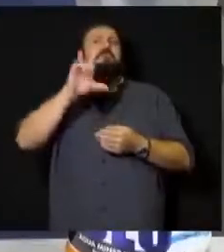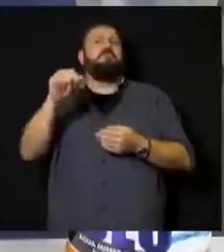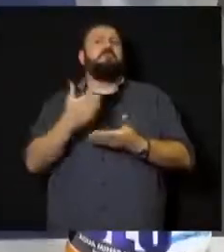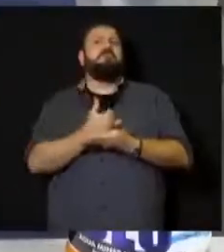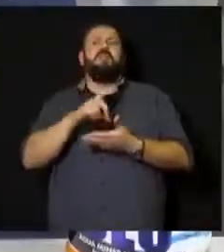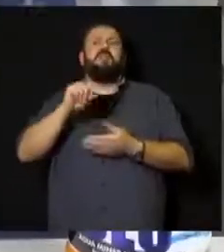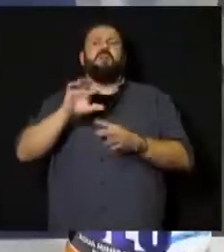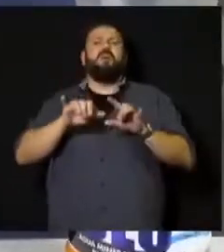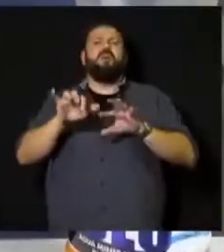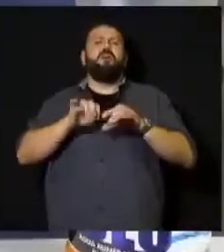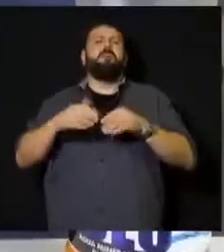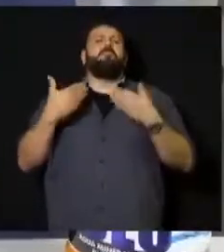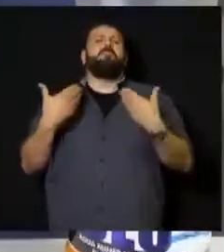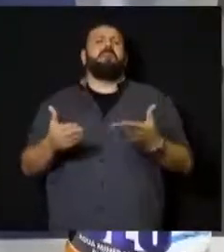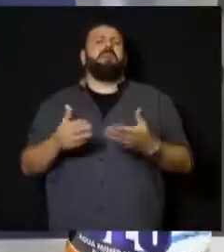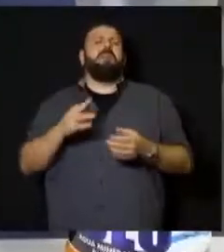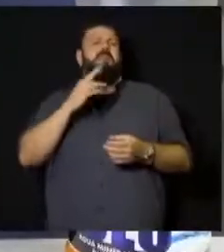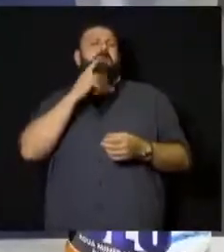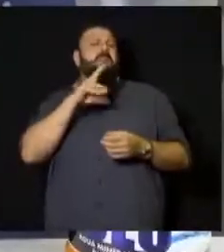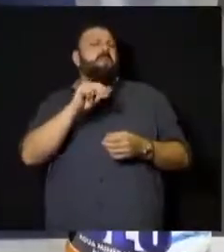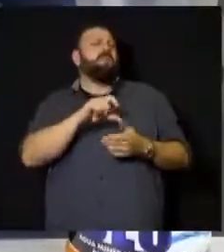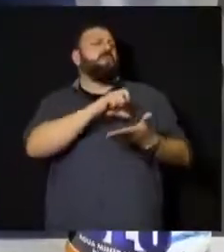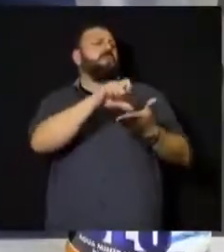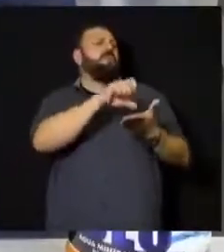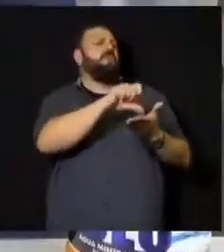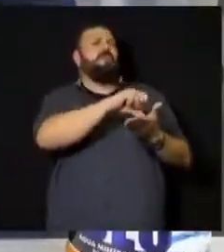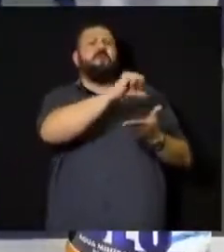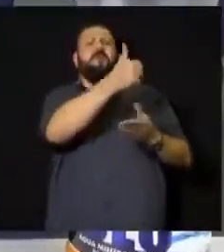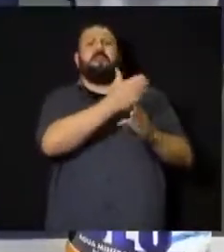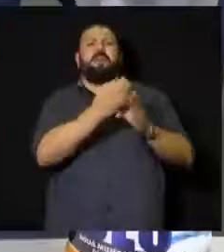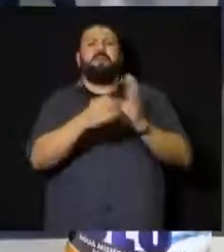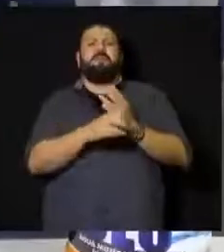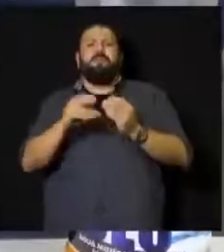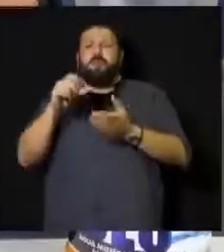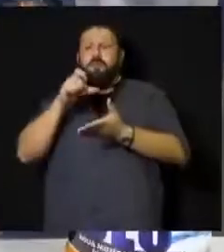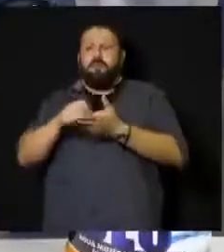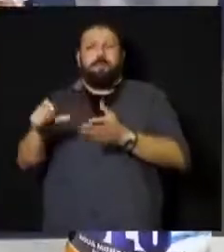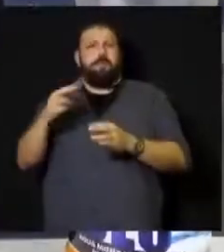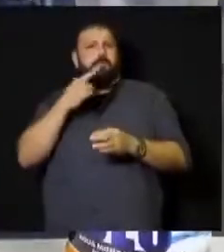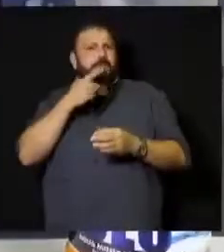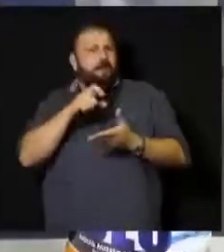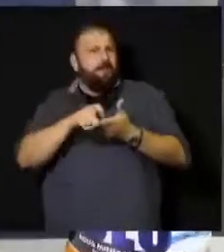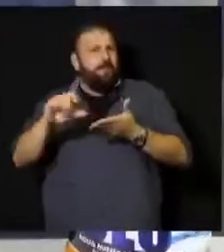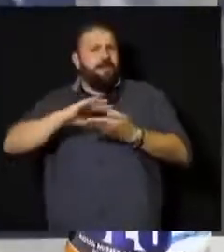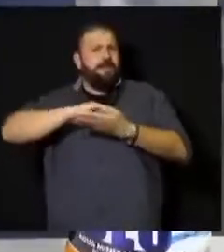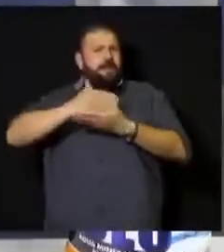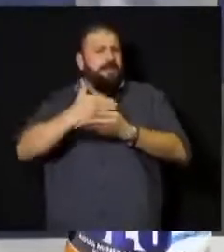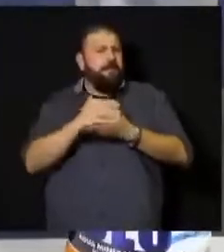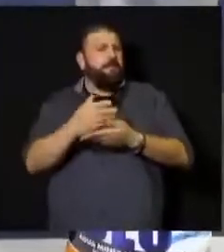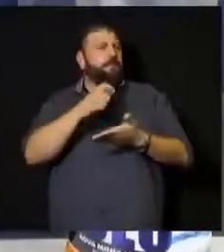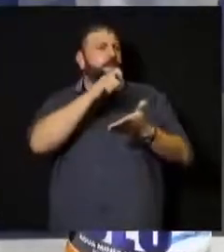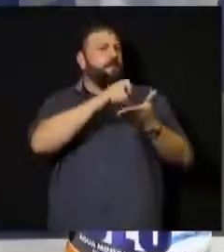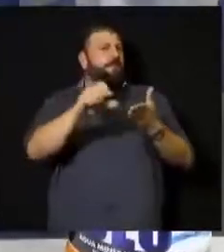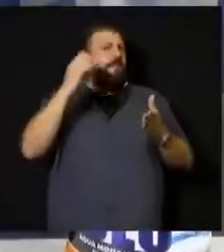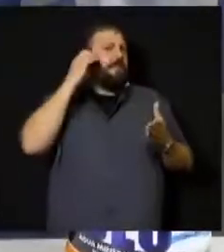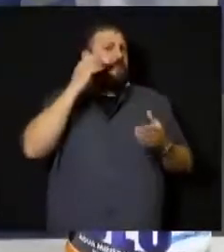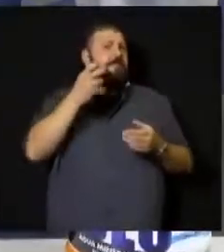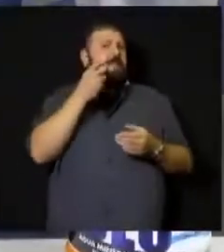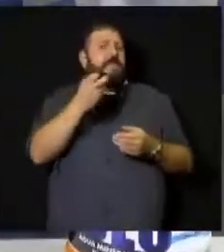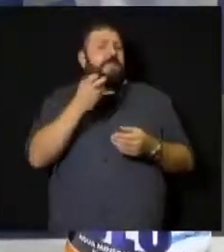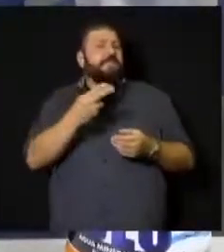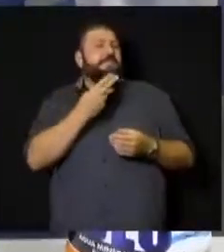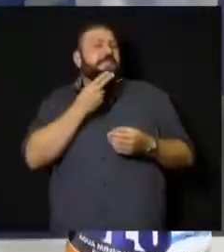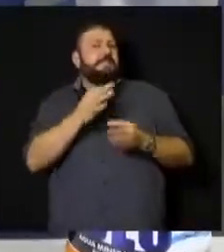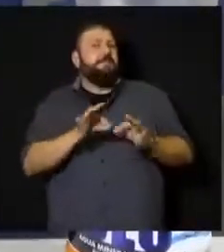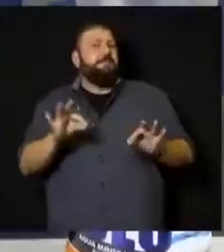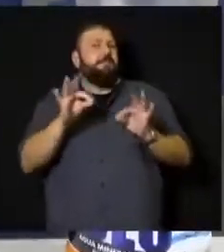doesn't can't buy computers, but they say, "Well, I want to invest in the business." Well, buy a computer, a phone, a light